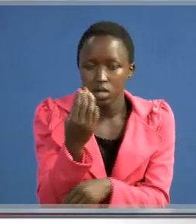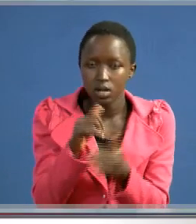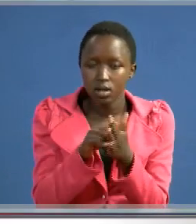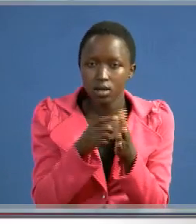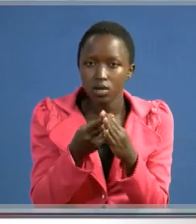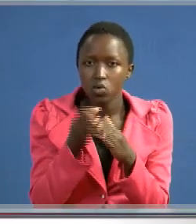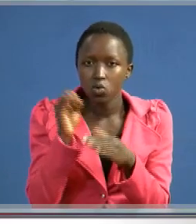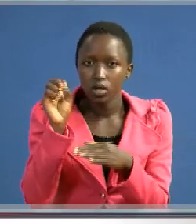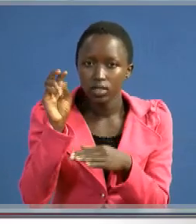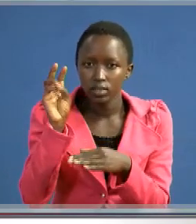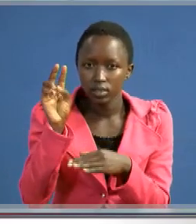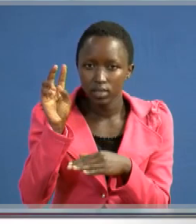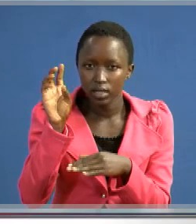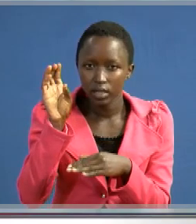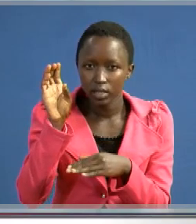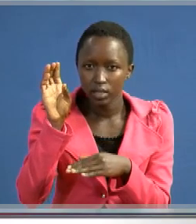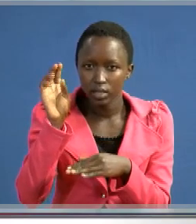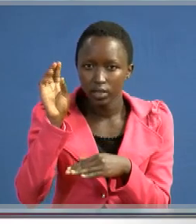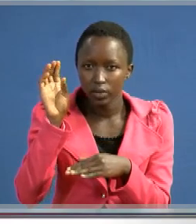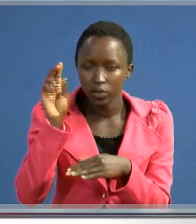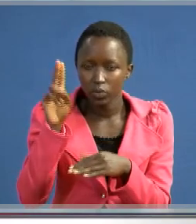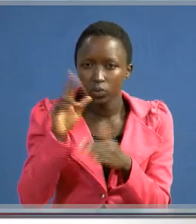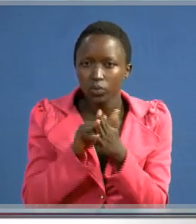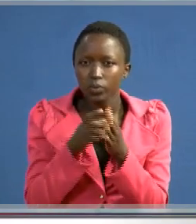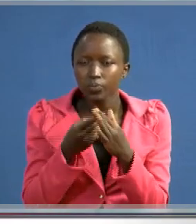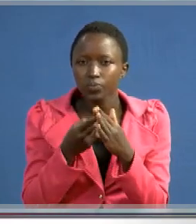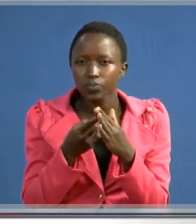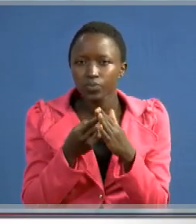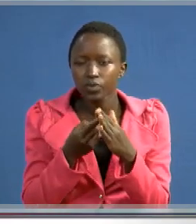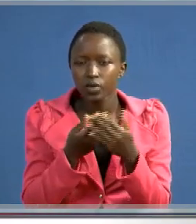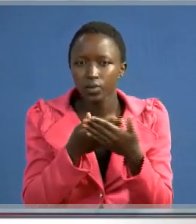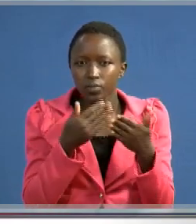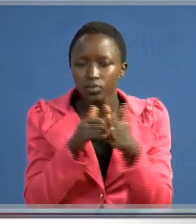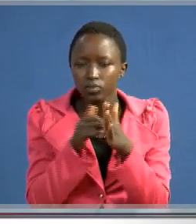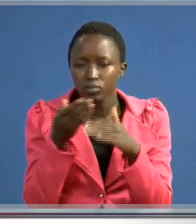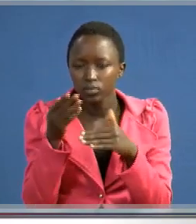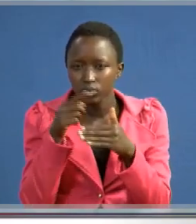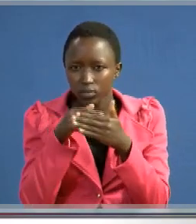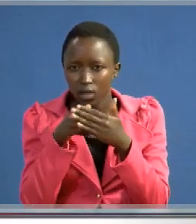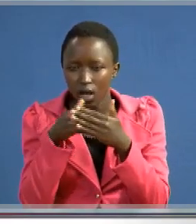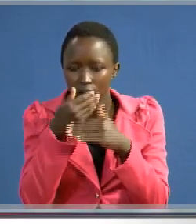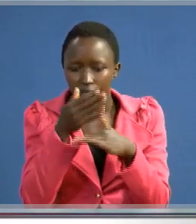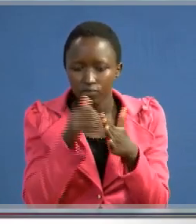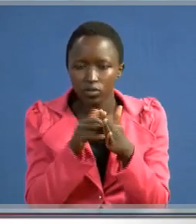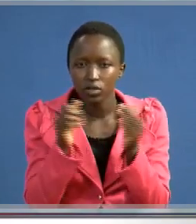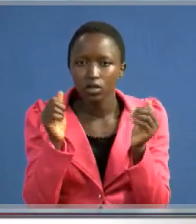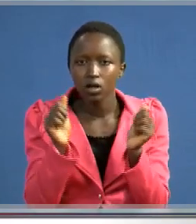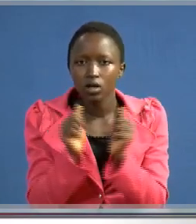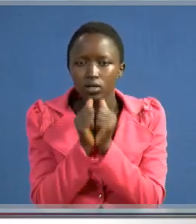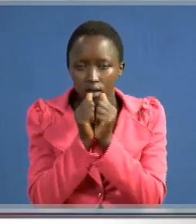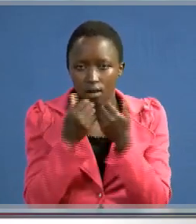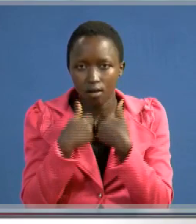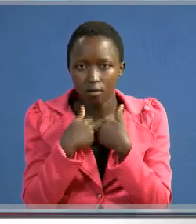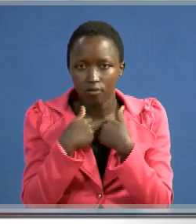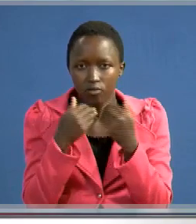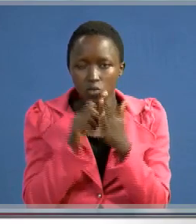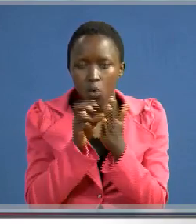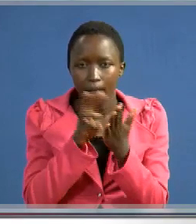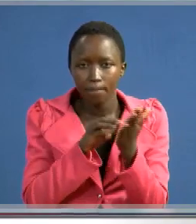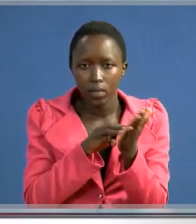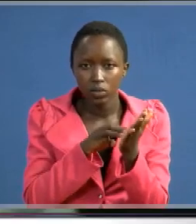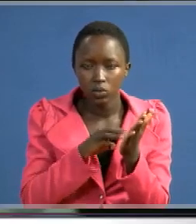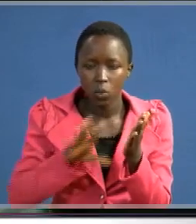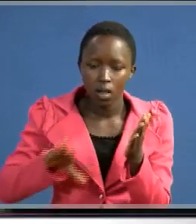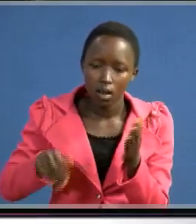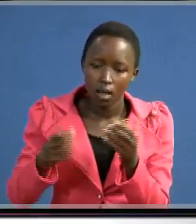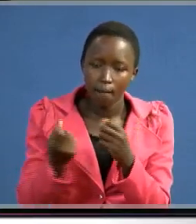was in the ICU. The 49-year-old diplomat was admitted at the facility after she was involved in a road accident in Machakos